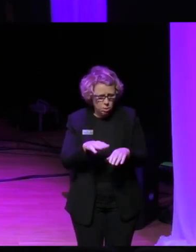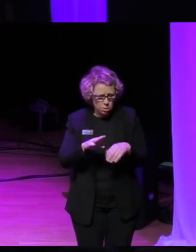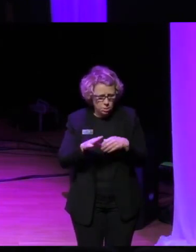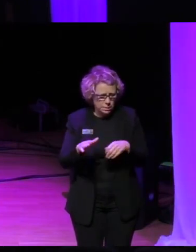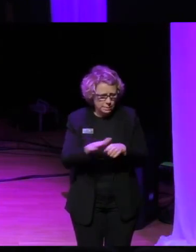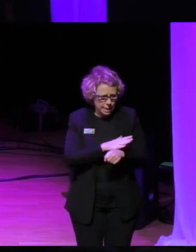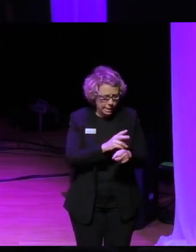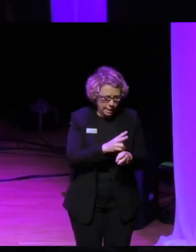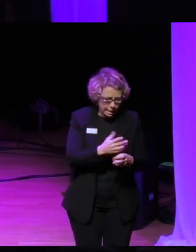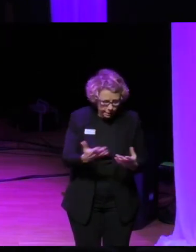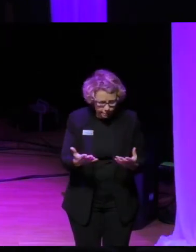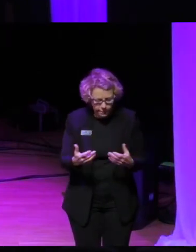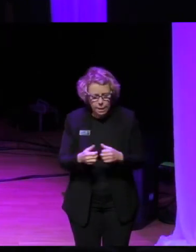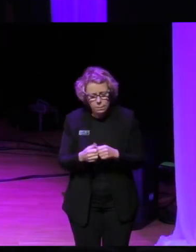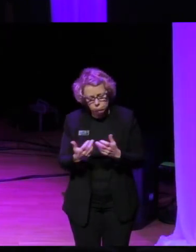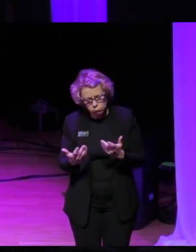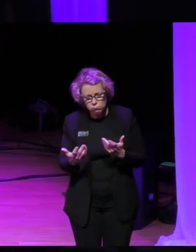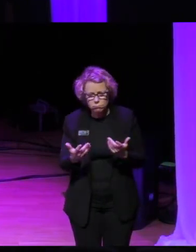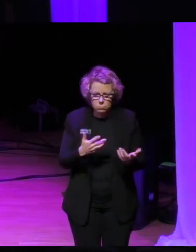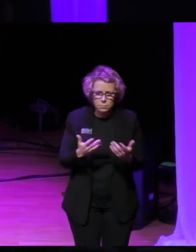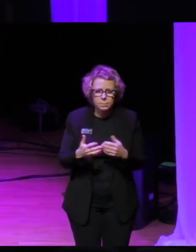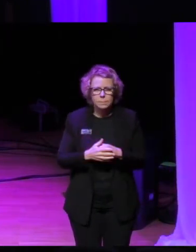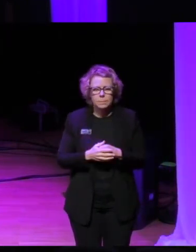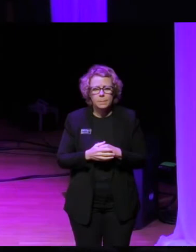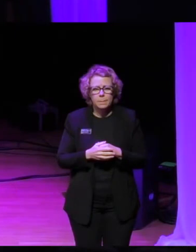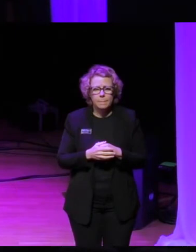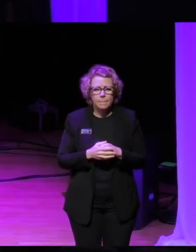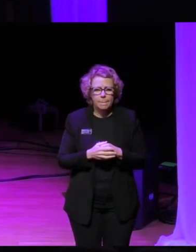person from getting an abortion, but